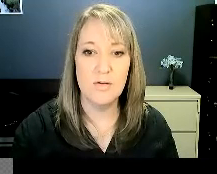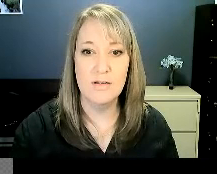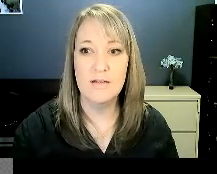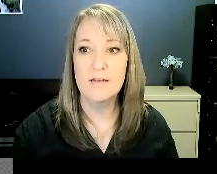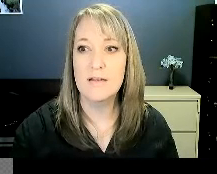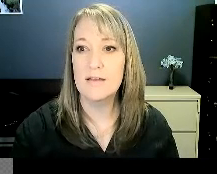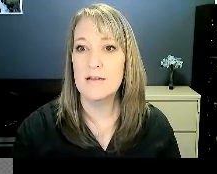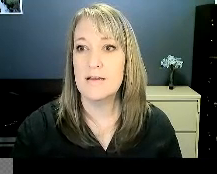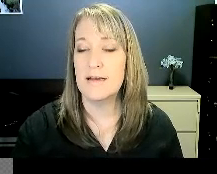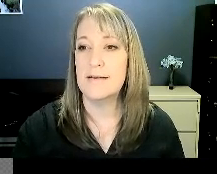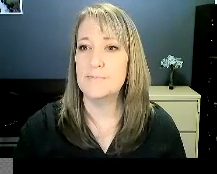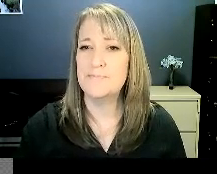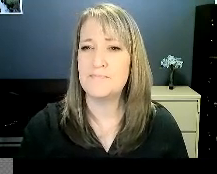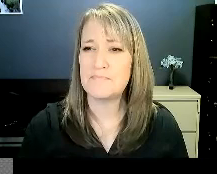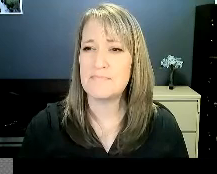So